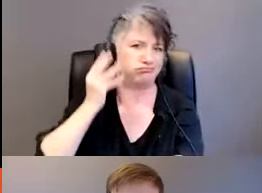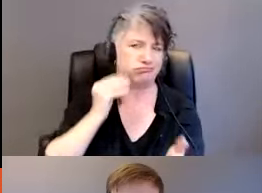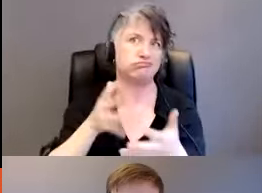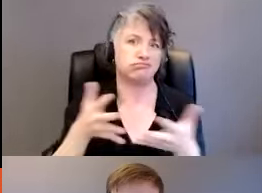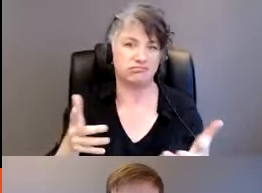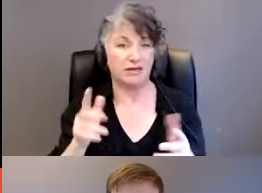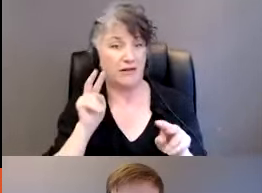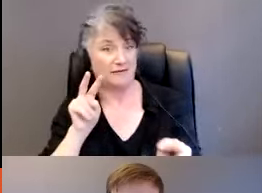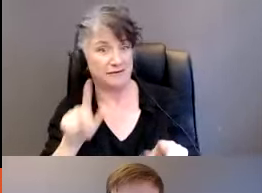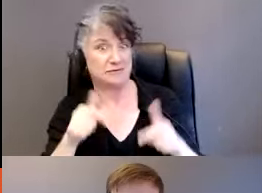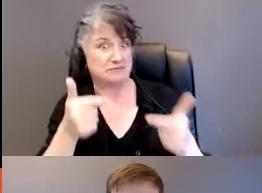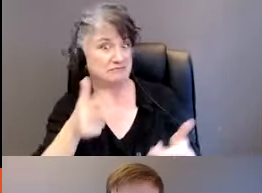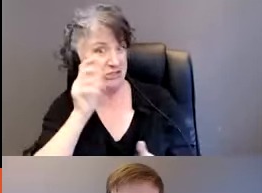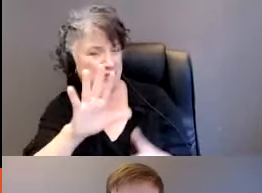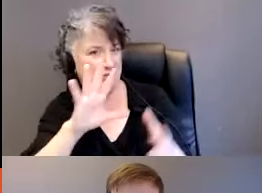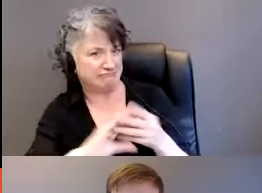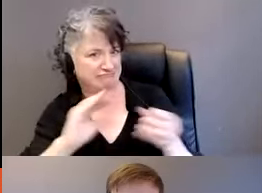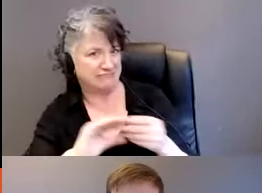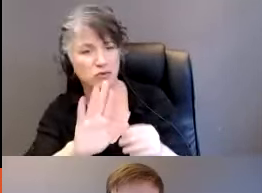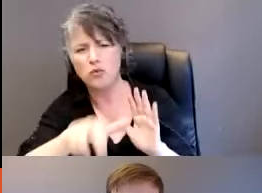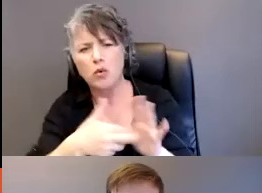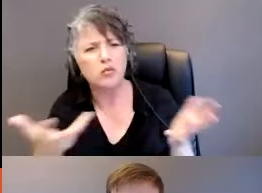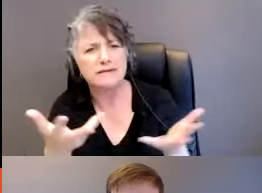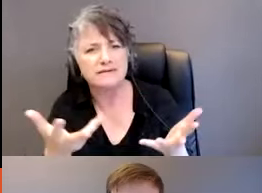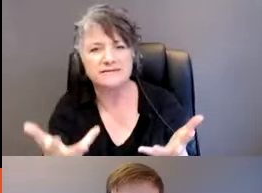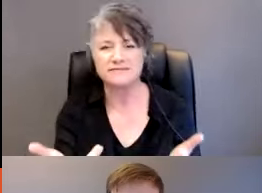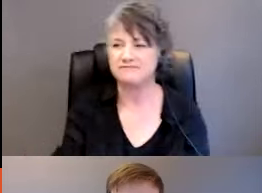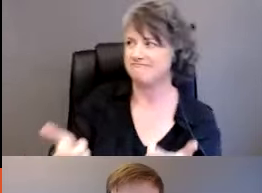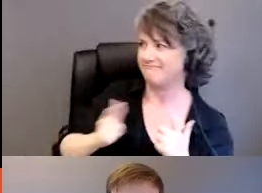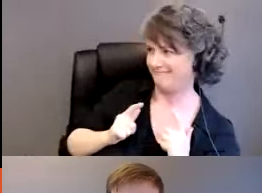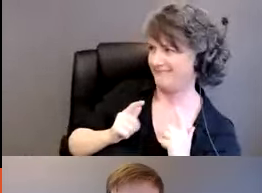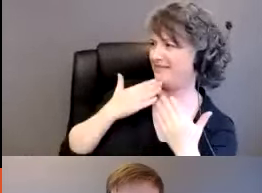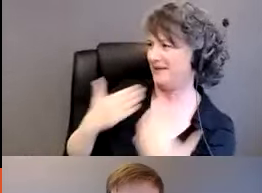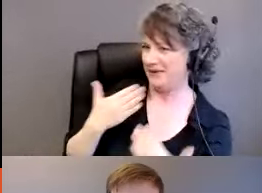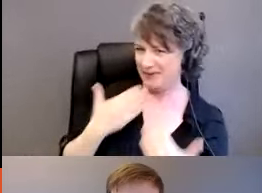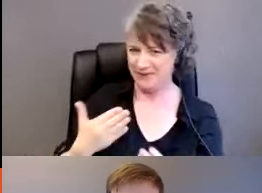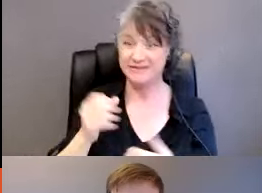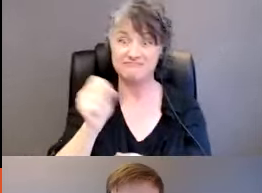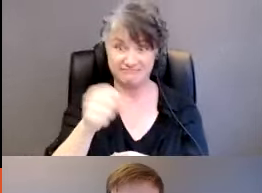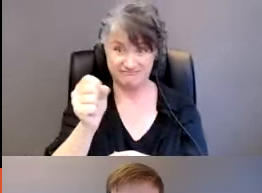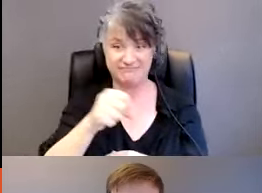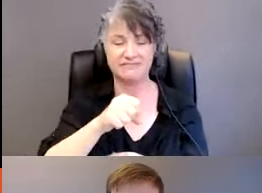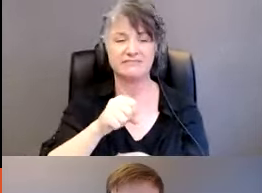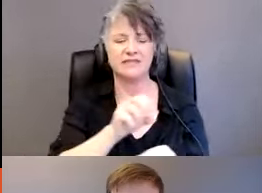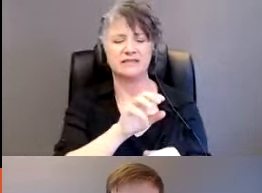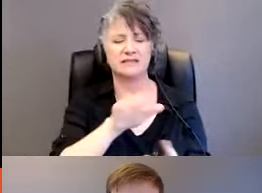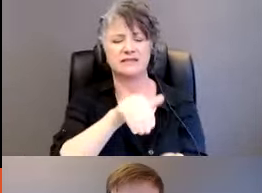bit more to us about her role. Thank you. Thank you. Yes, I've been with Central West LHIN Home Care, started out as